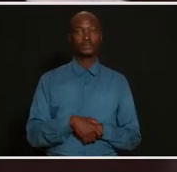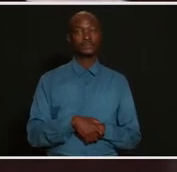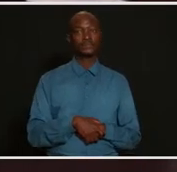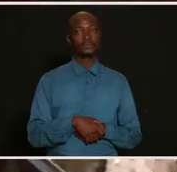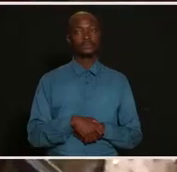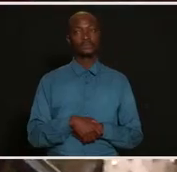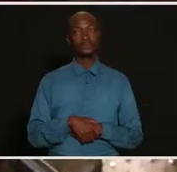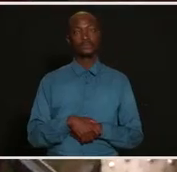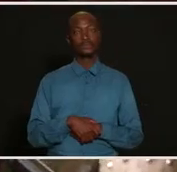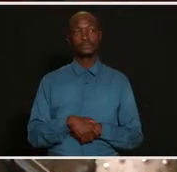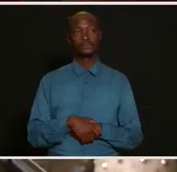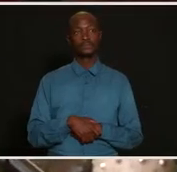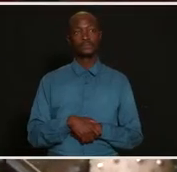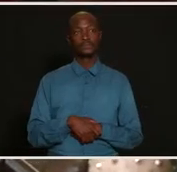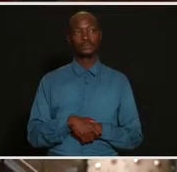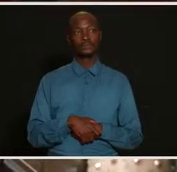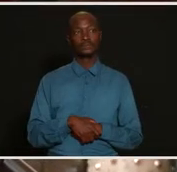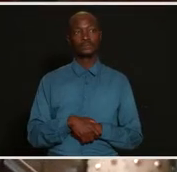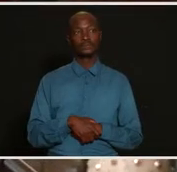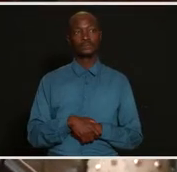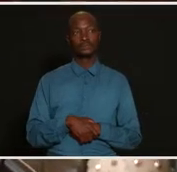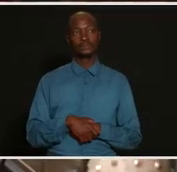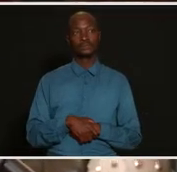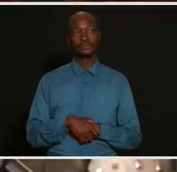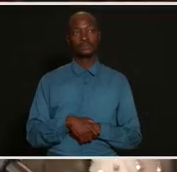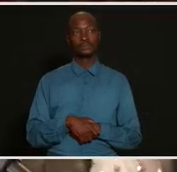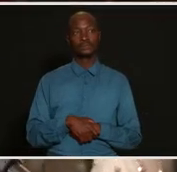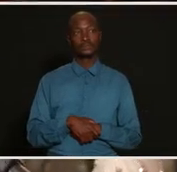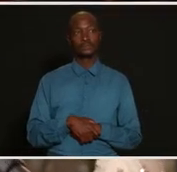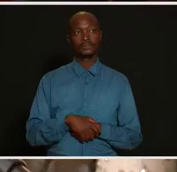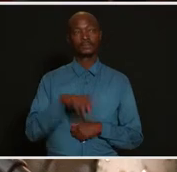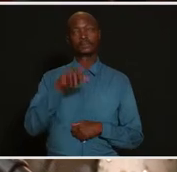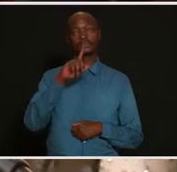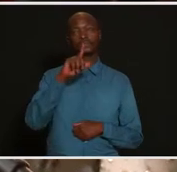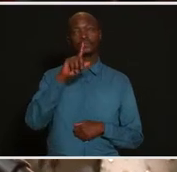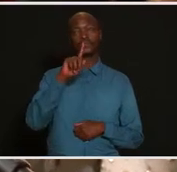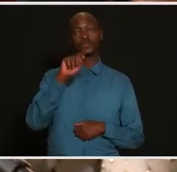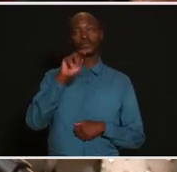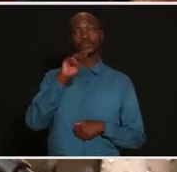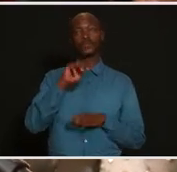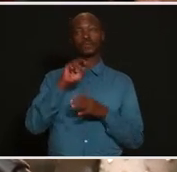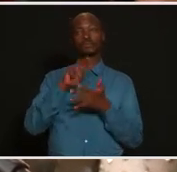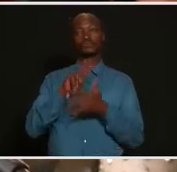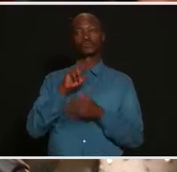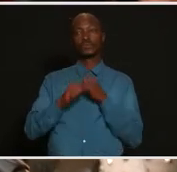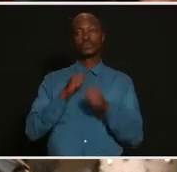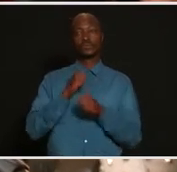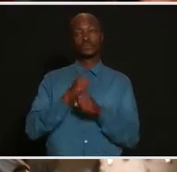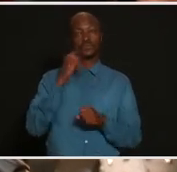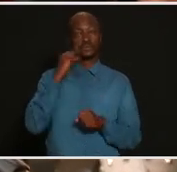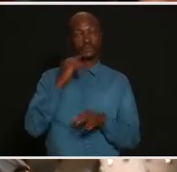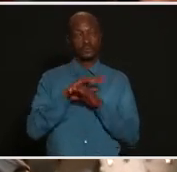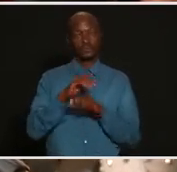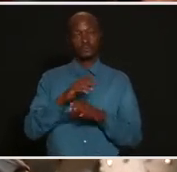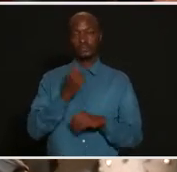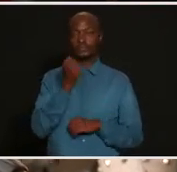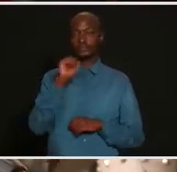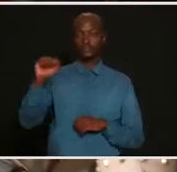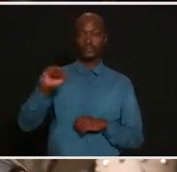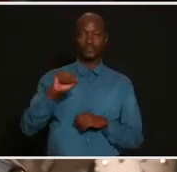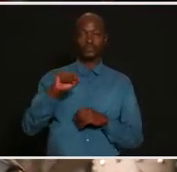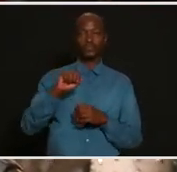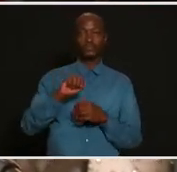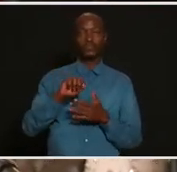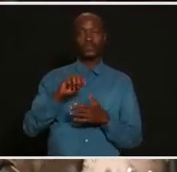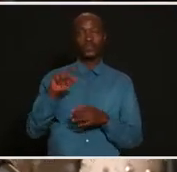good afternoon my name is and I am 12 years old I object close 37 and